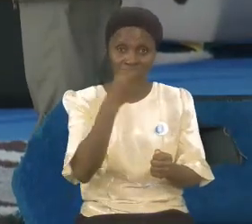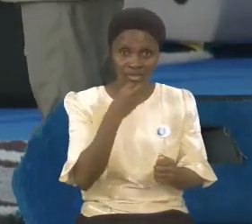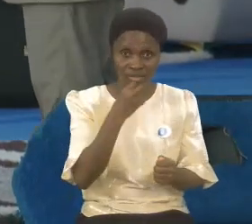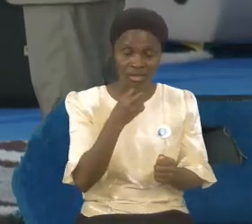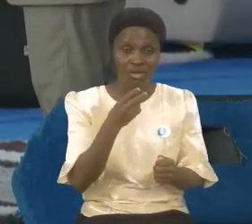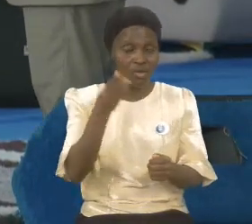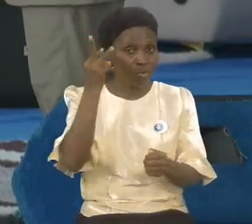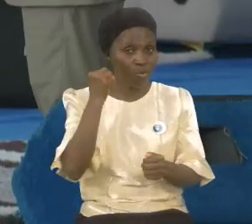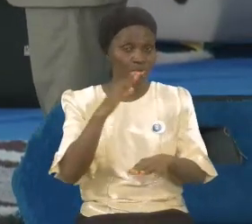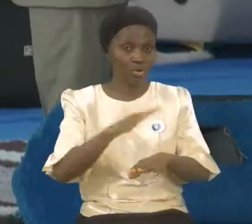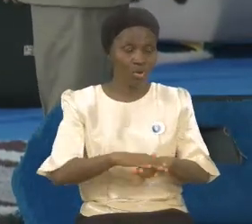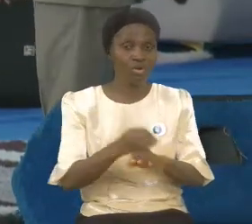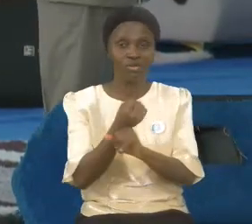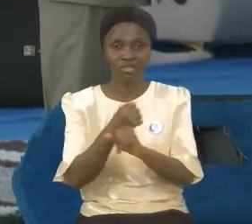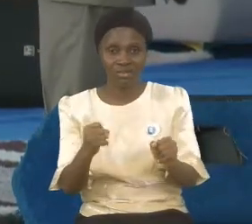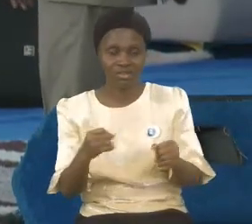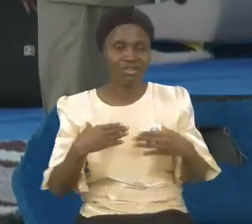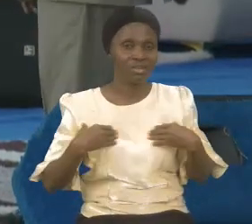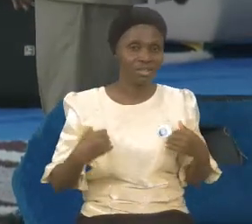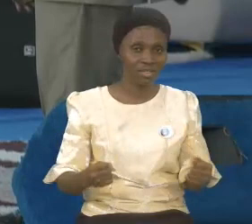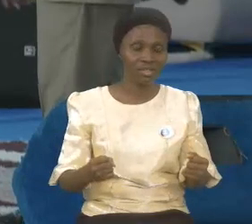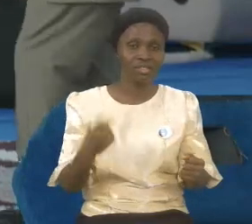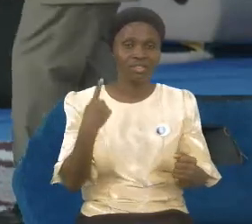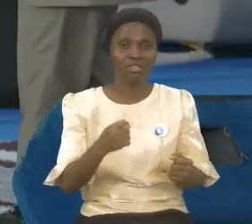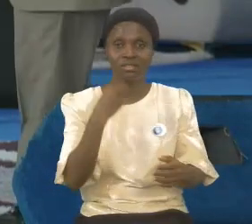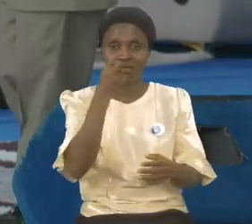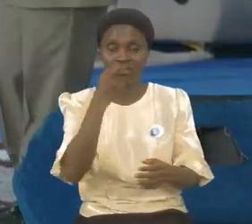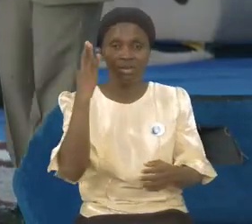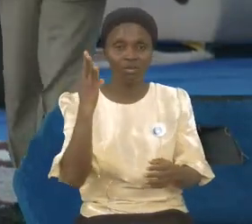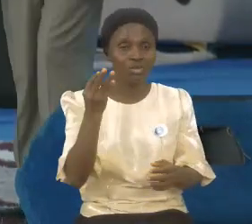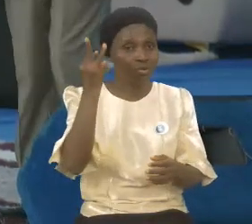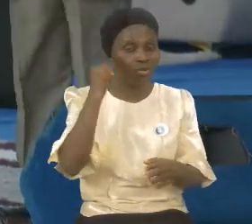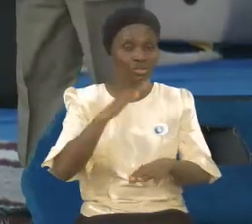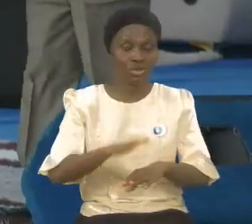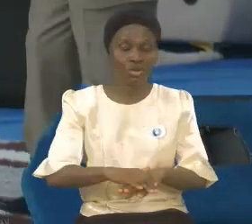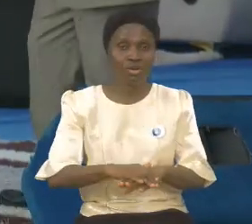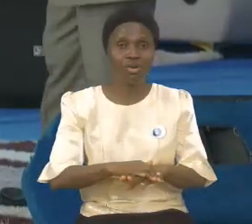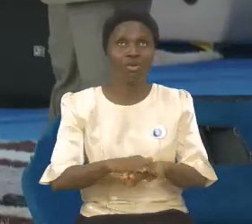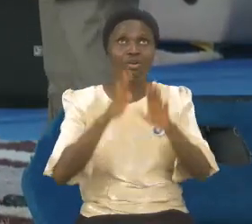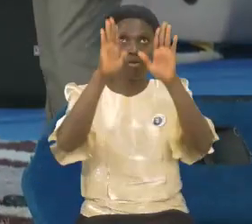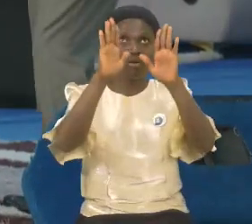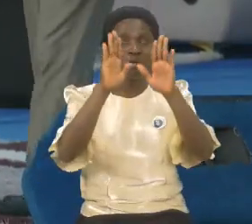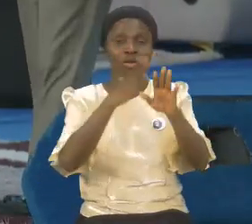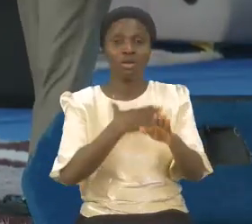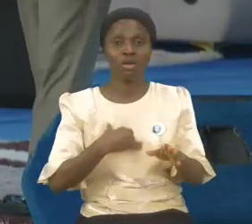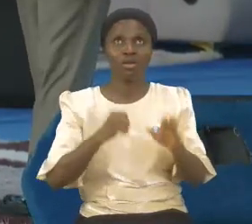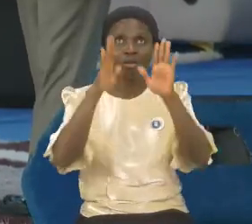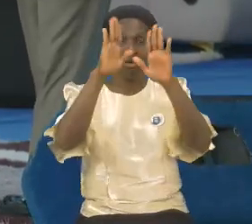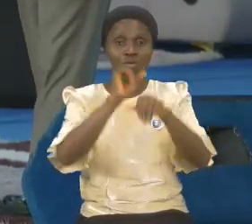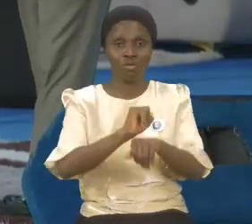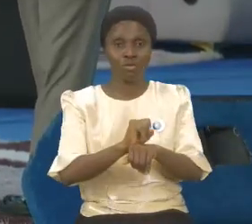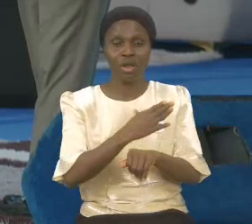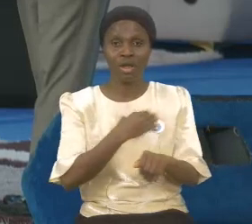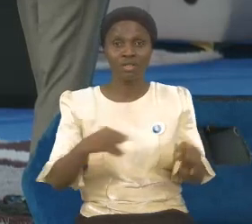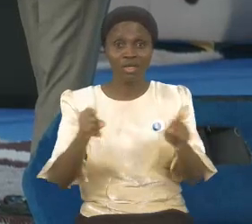The emphasis is on healing. The emphasis is on signs and wonders. And as you go through all the Acts, you don't